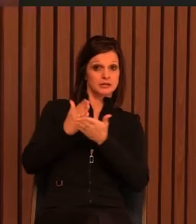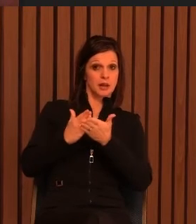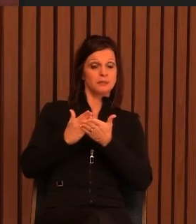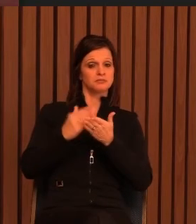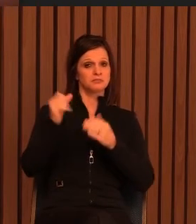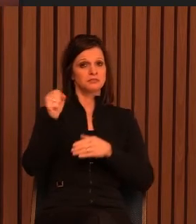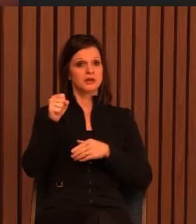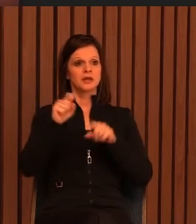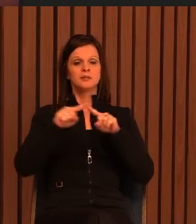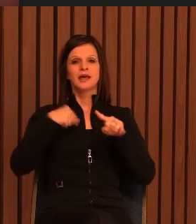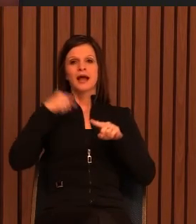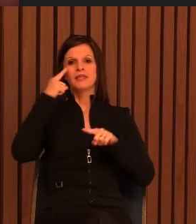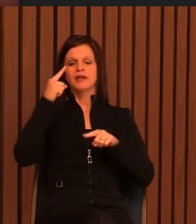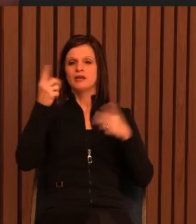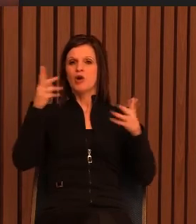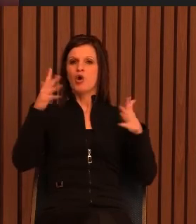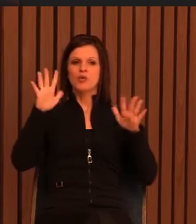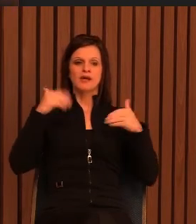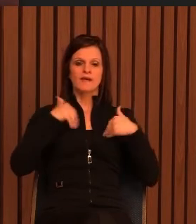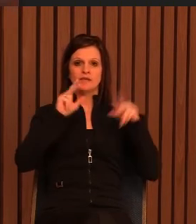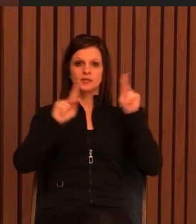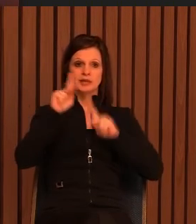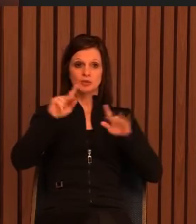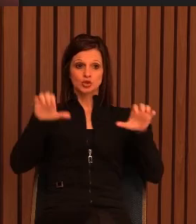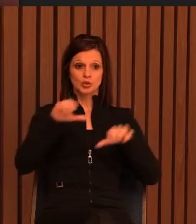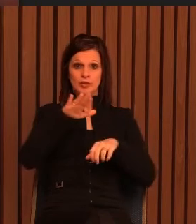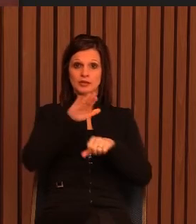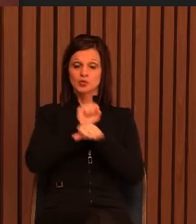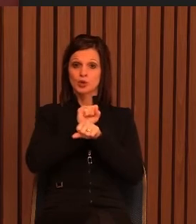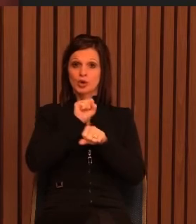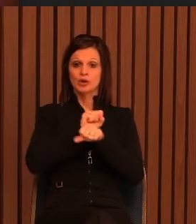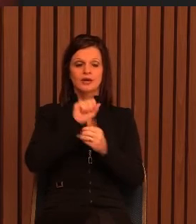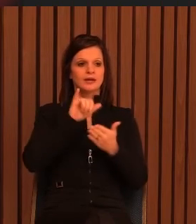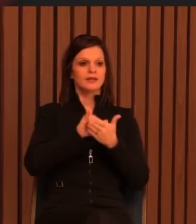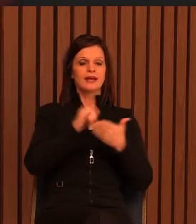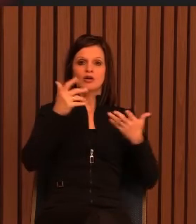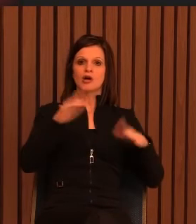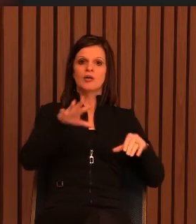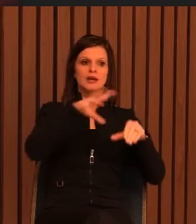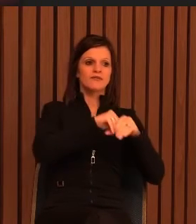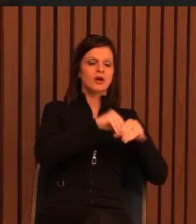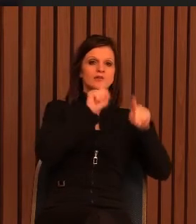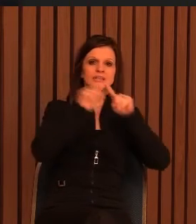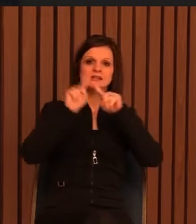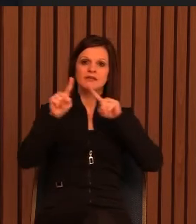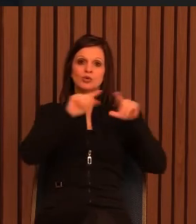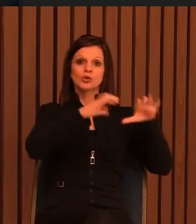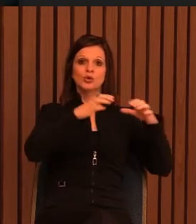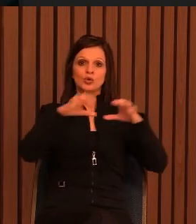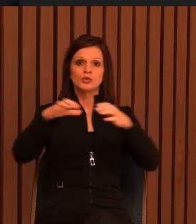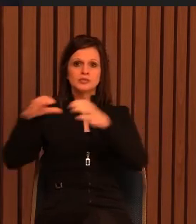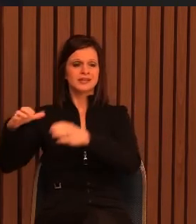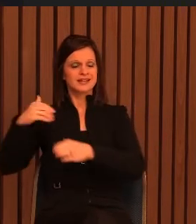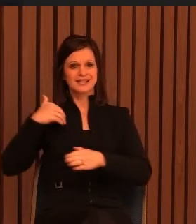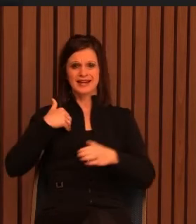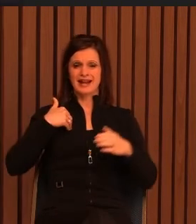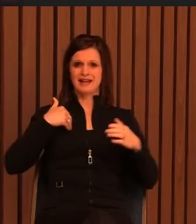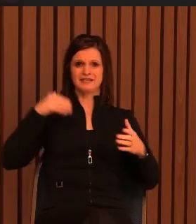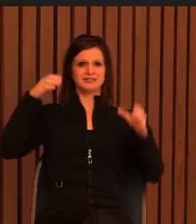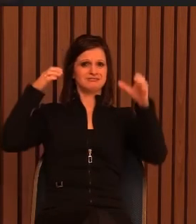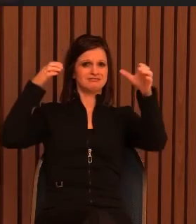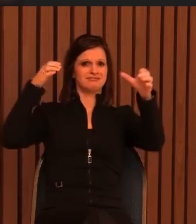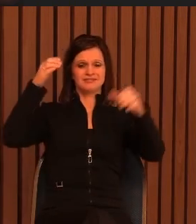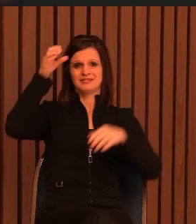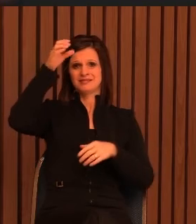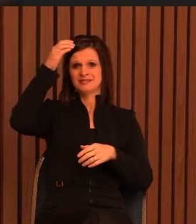this work, that are in different groups, that have all of this knowledge, that as an elementary teacher that did not